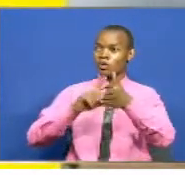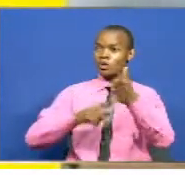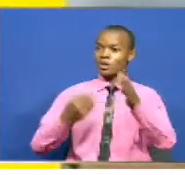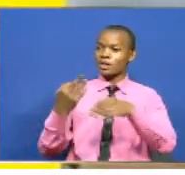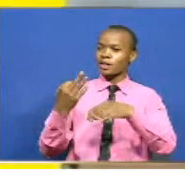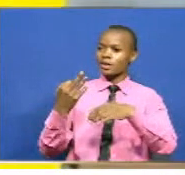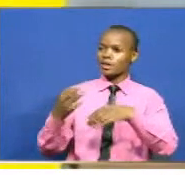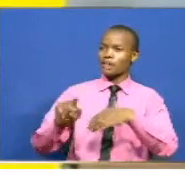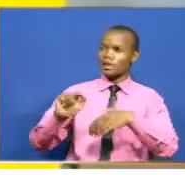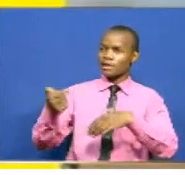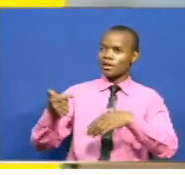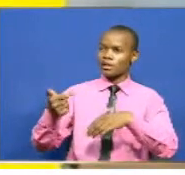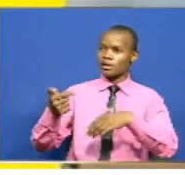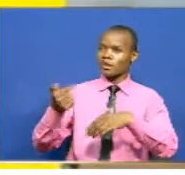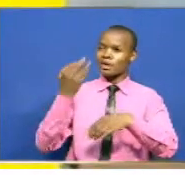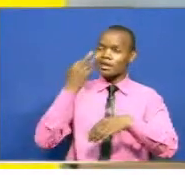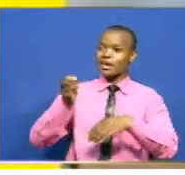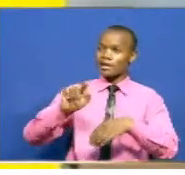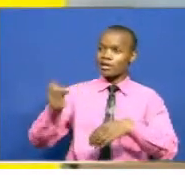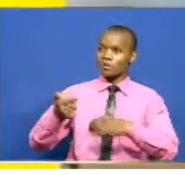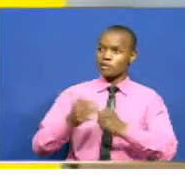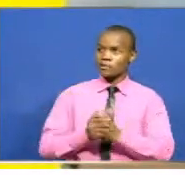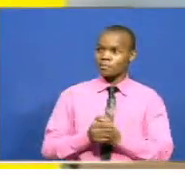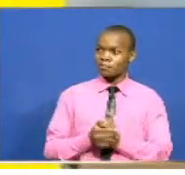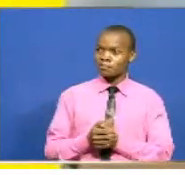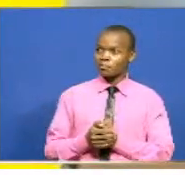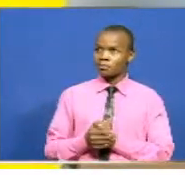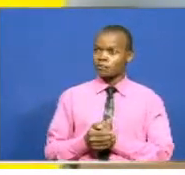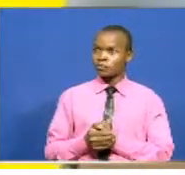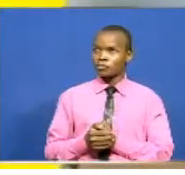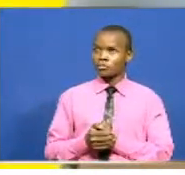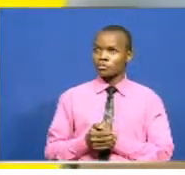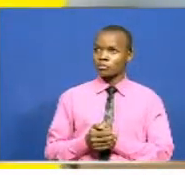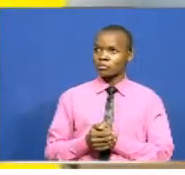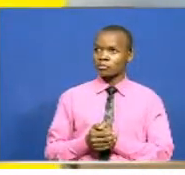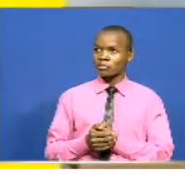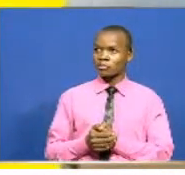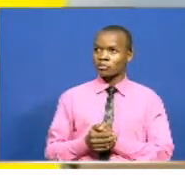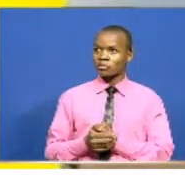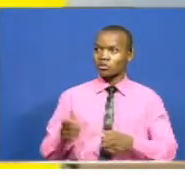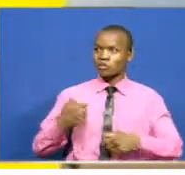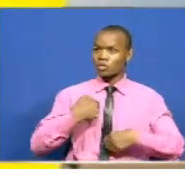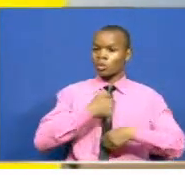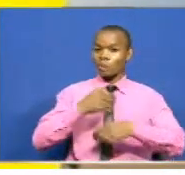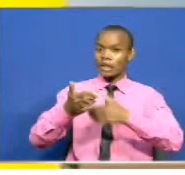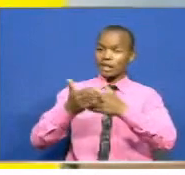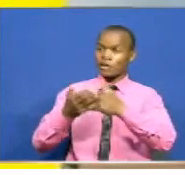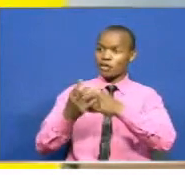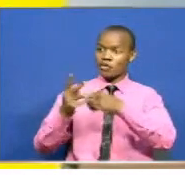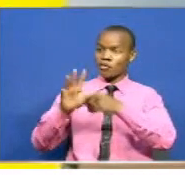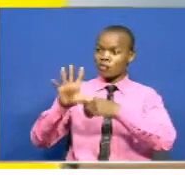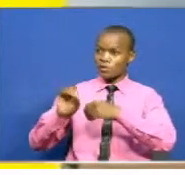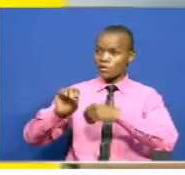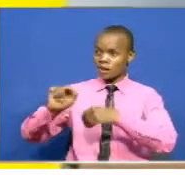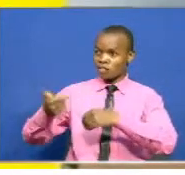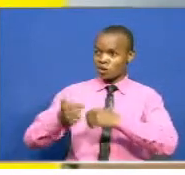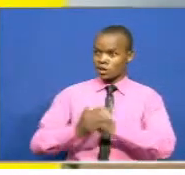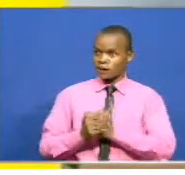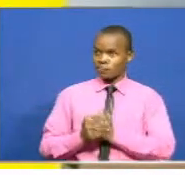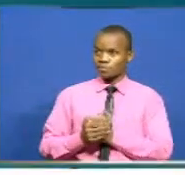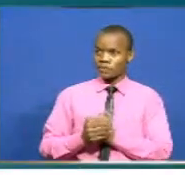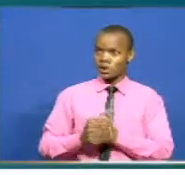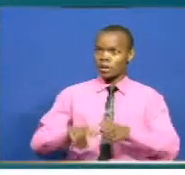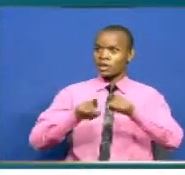less 2,000. You know, population, and actually, we have estimated it to be about 450,000. And that population